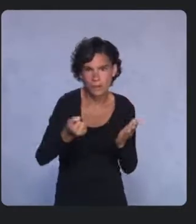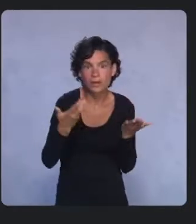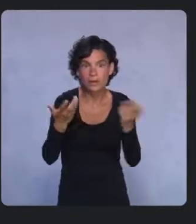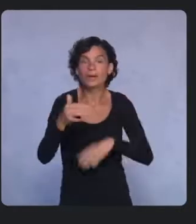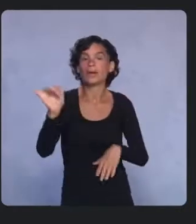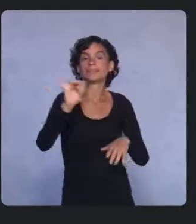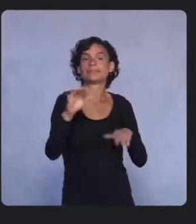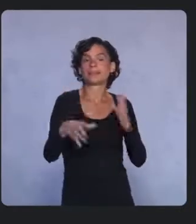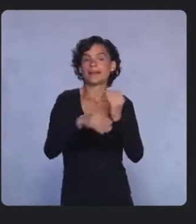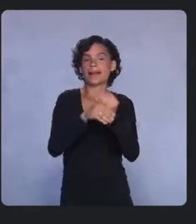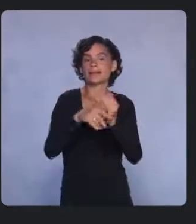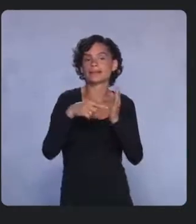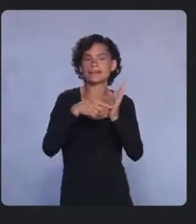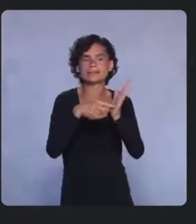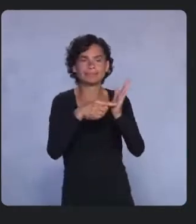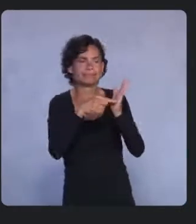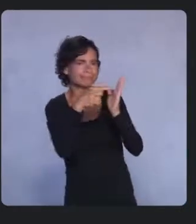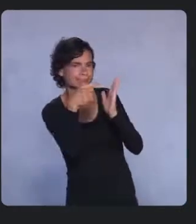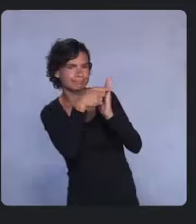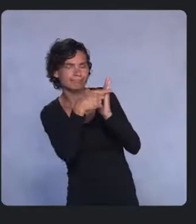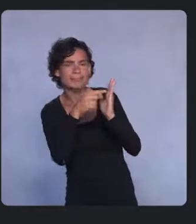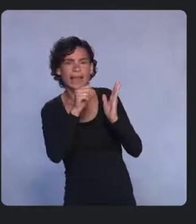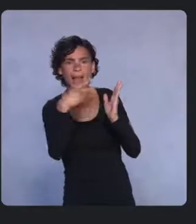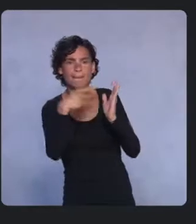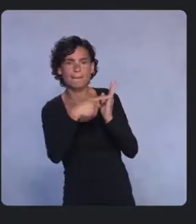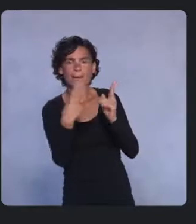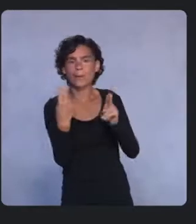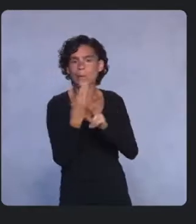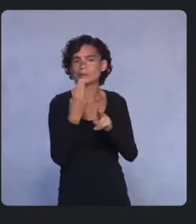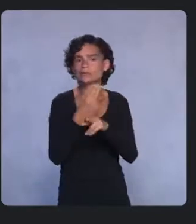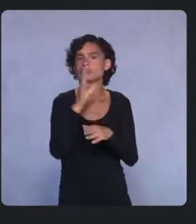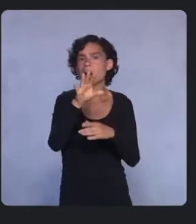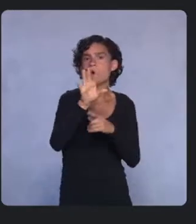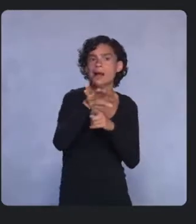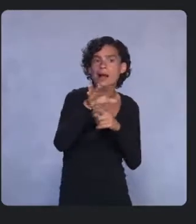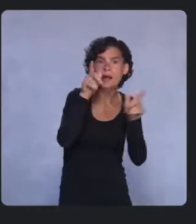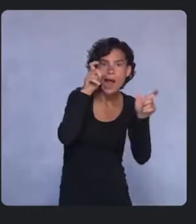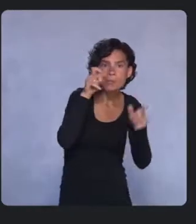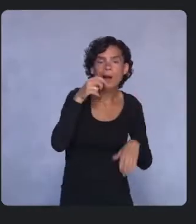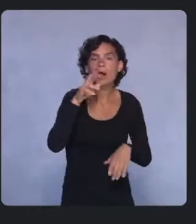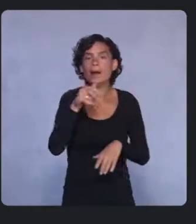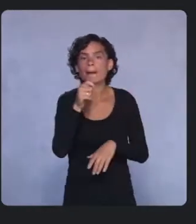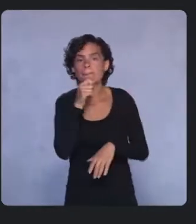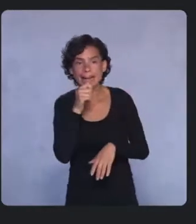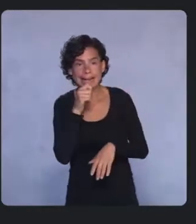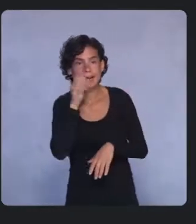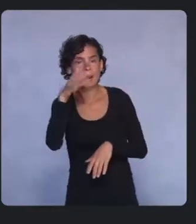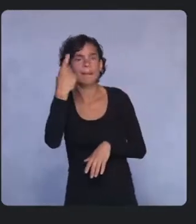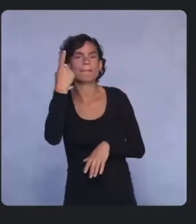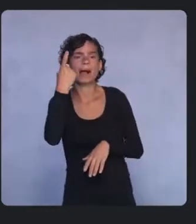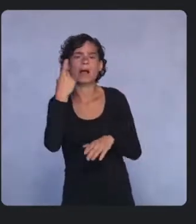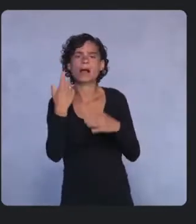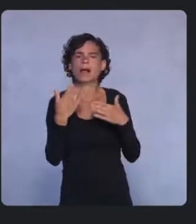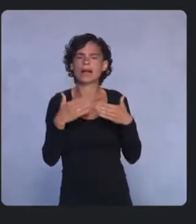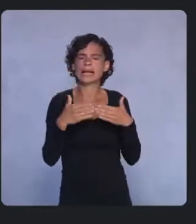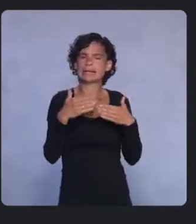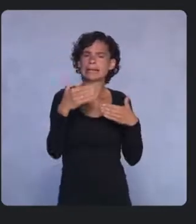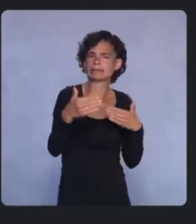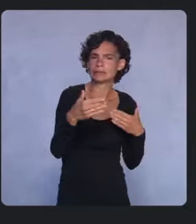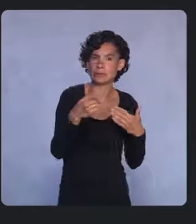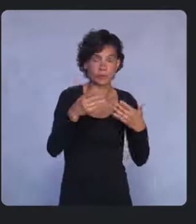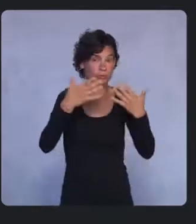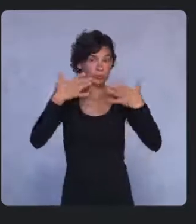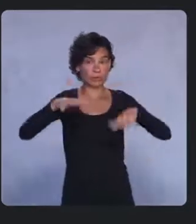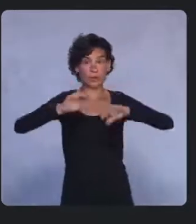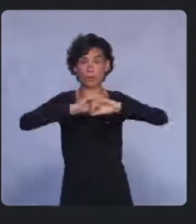make it clear when an app is using your camera or microphone. But let's take that a step further. If you don't want any apps to access